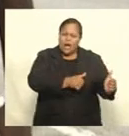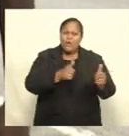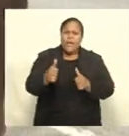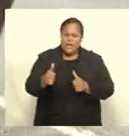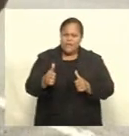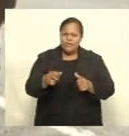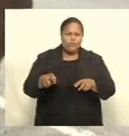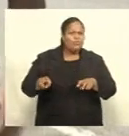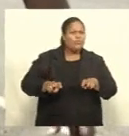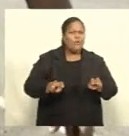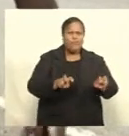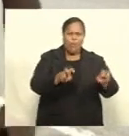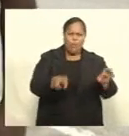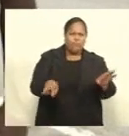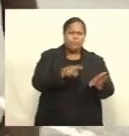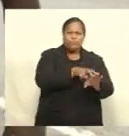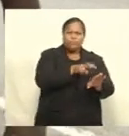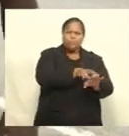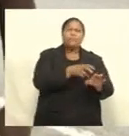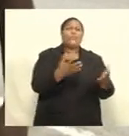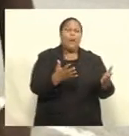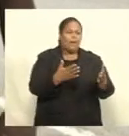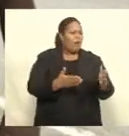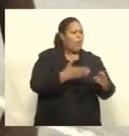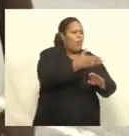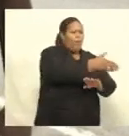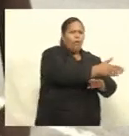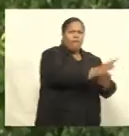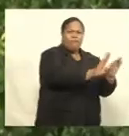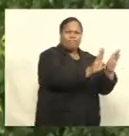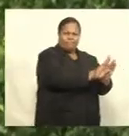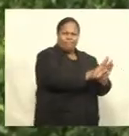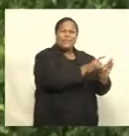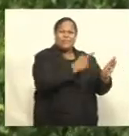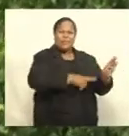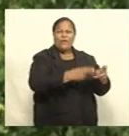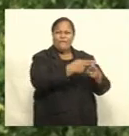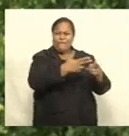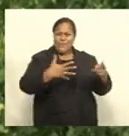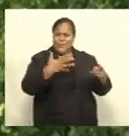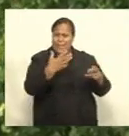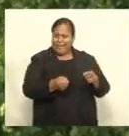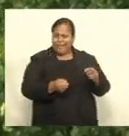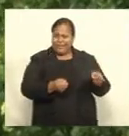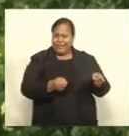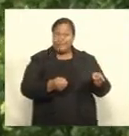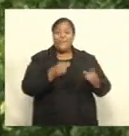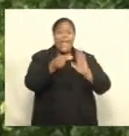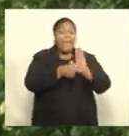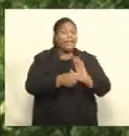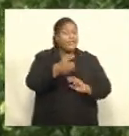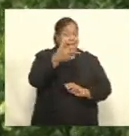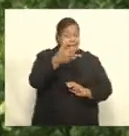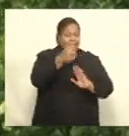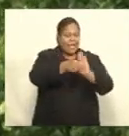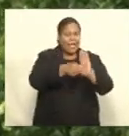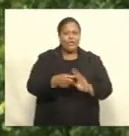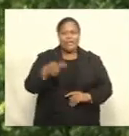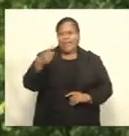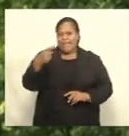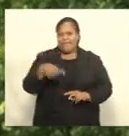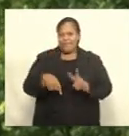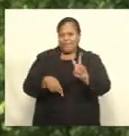loved ones across the border in time for the funeral. They are 80 years old and another one is 11 years old.